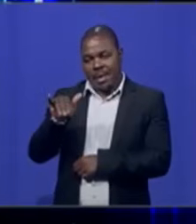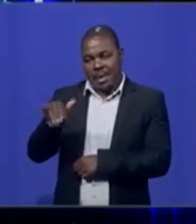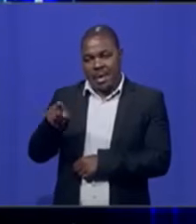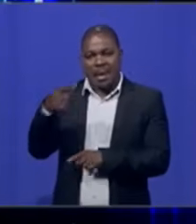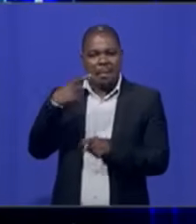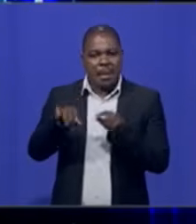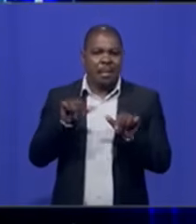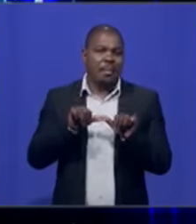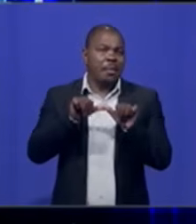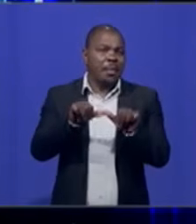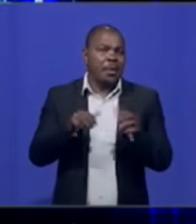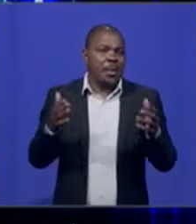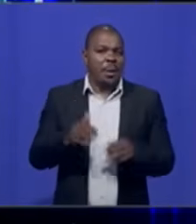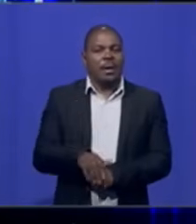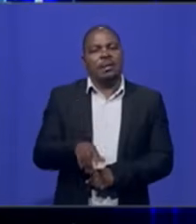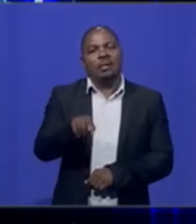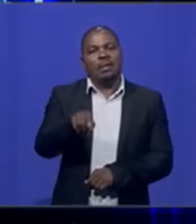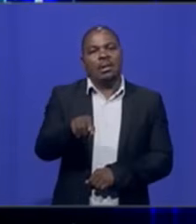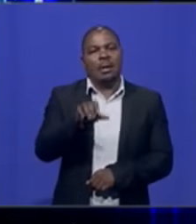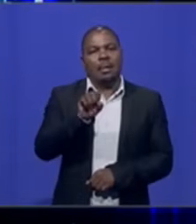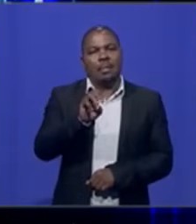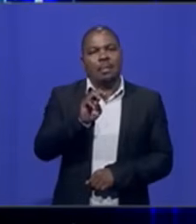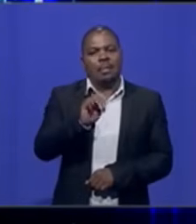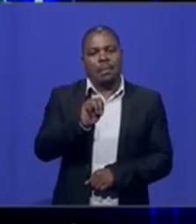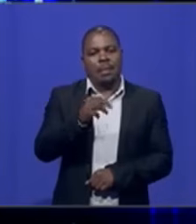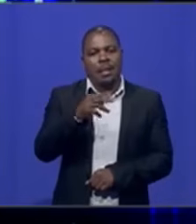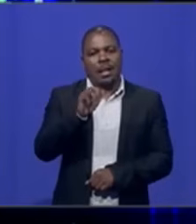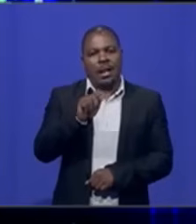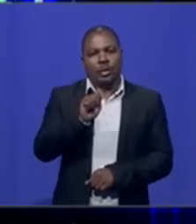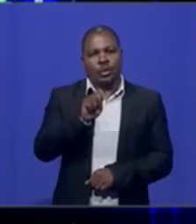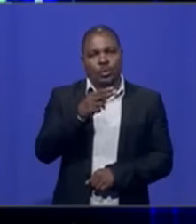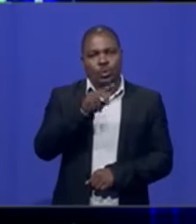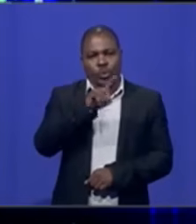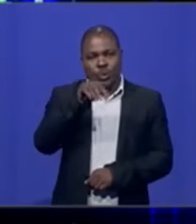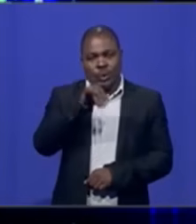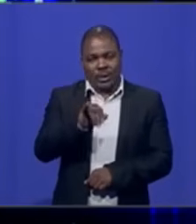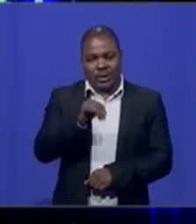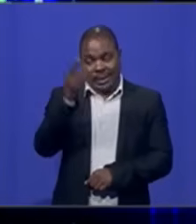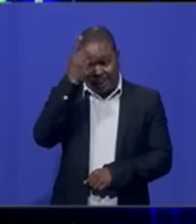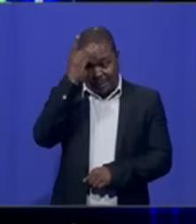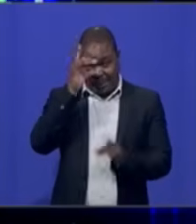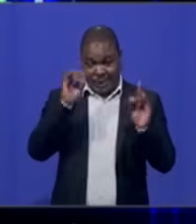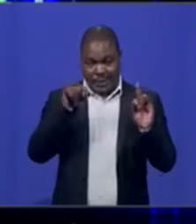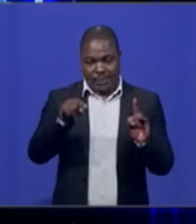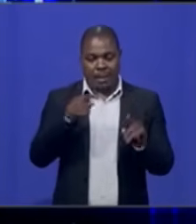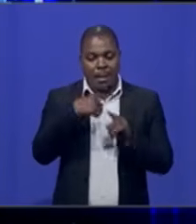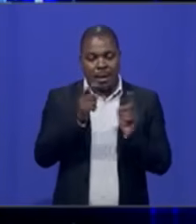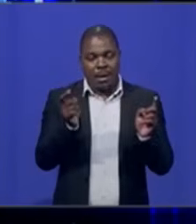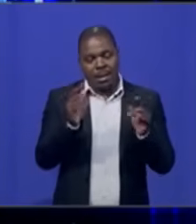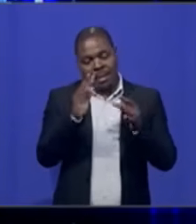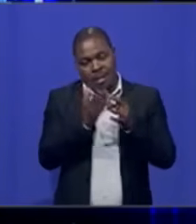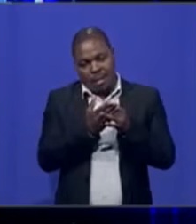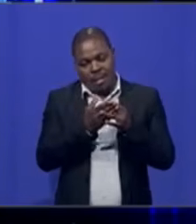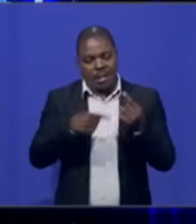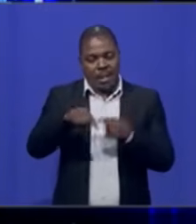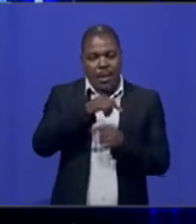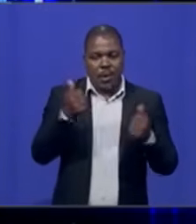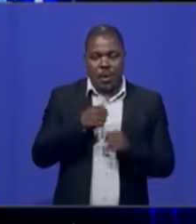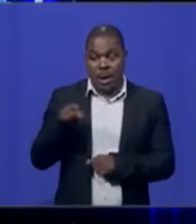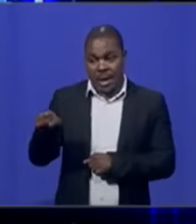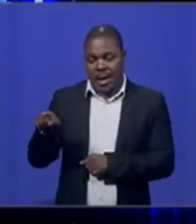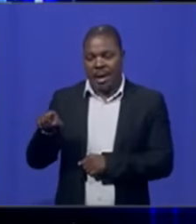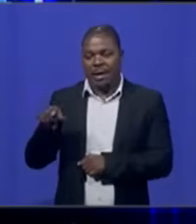ena stadiumong sa Mhlathuze Sports Complex se Durban. Papadi e mokgahlelong wa bobedi ha jwale mme dintlha ke Richards Bay ena le tse